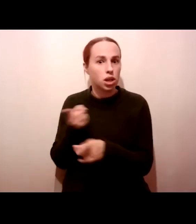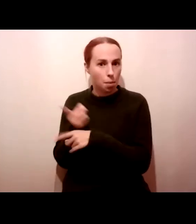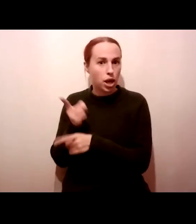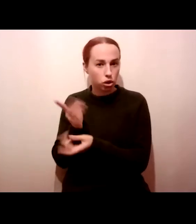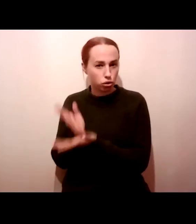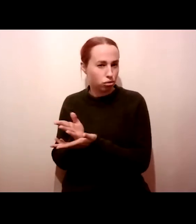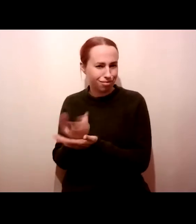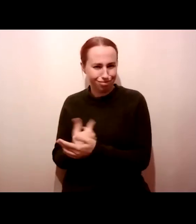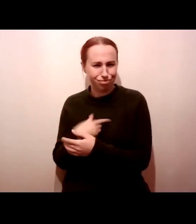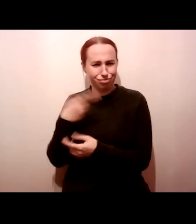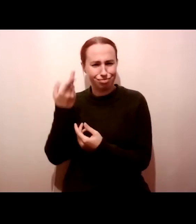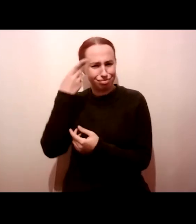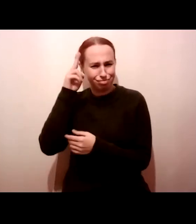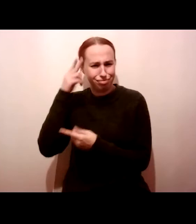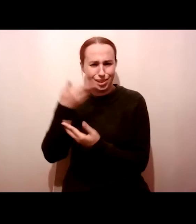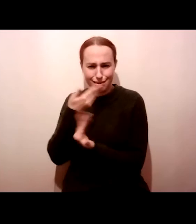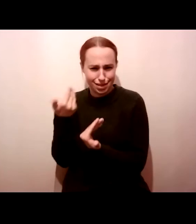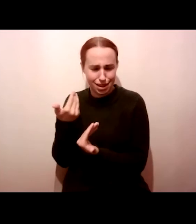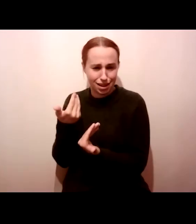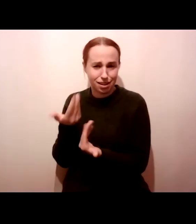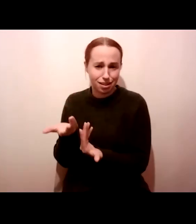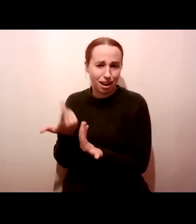would refuse to accept it.